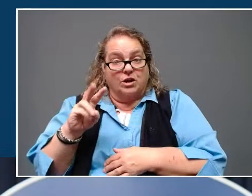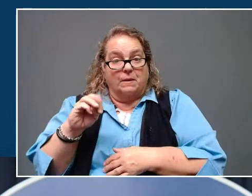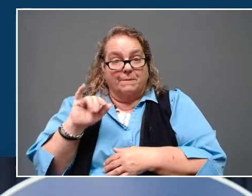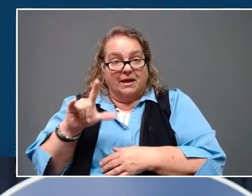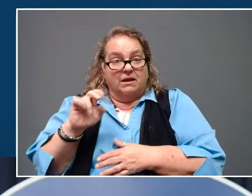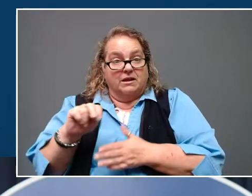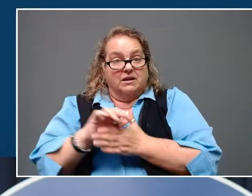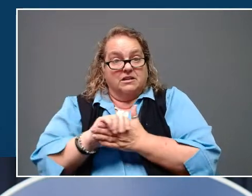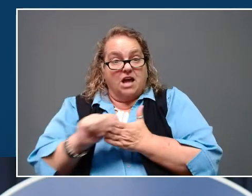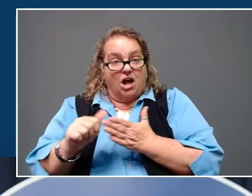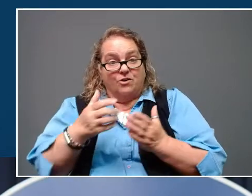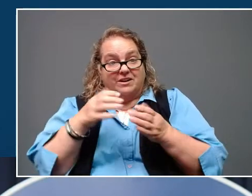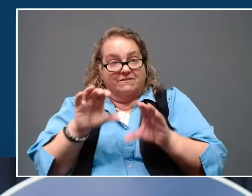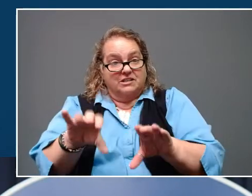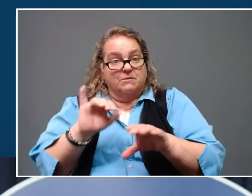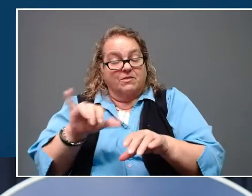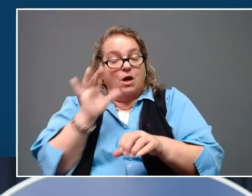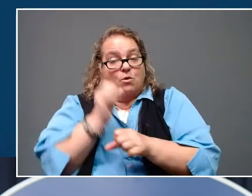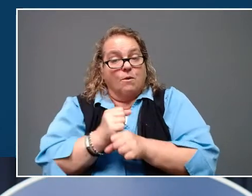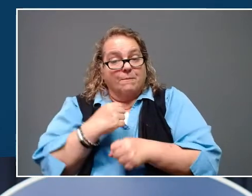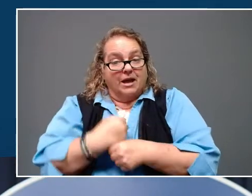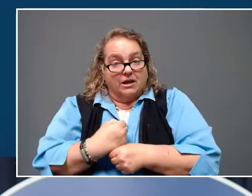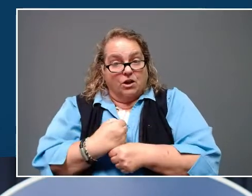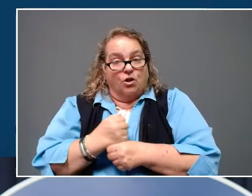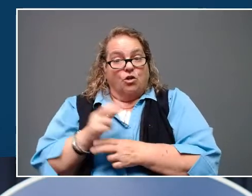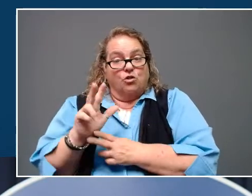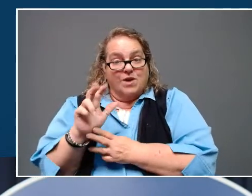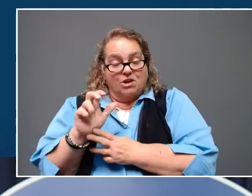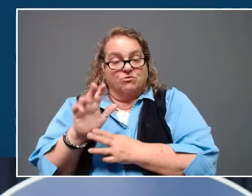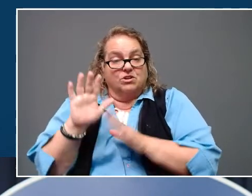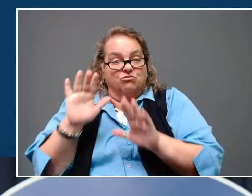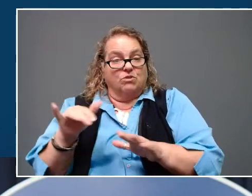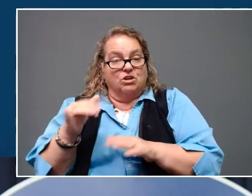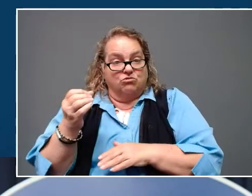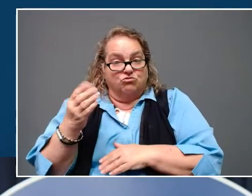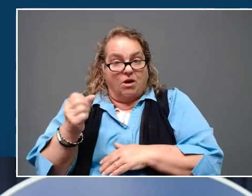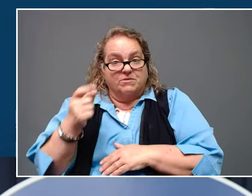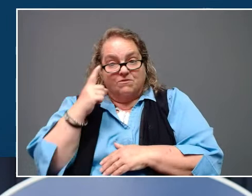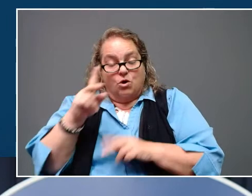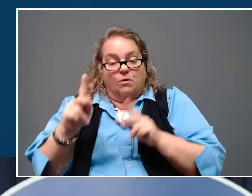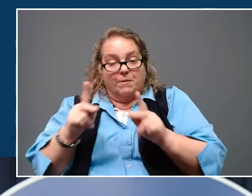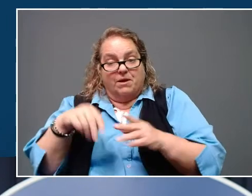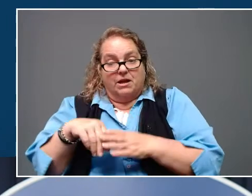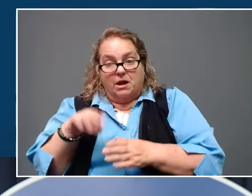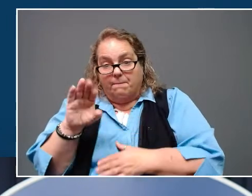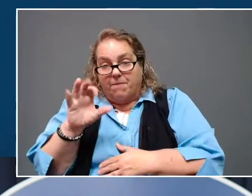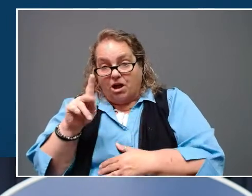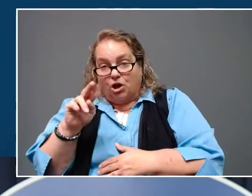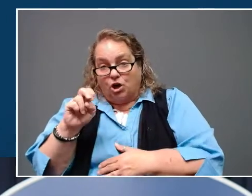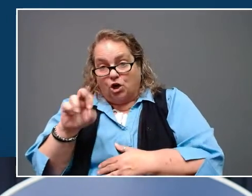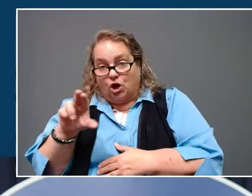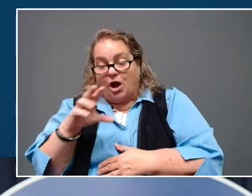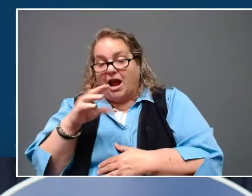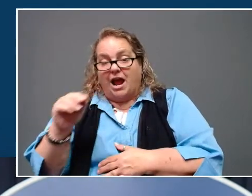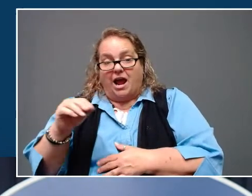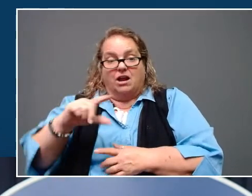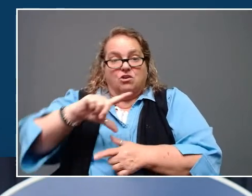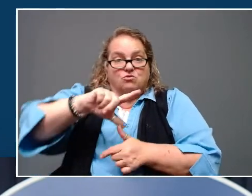investment that is going to create 300 great jobs for the folks in Buckner, and the surrounding Oldham